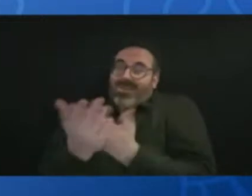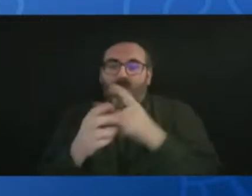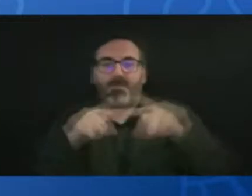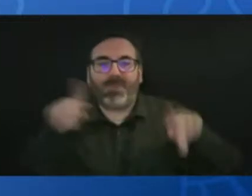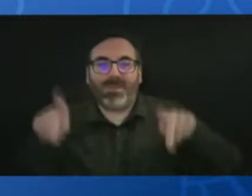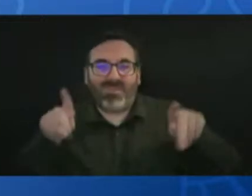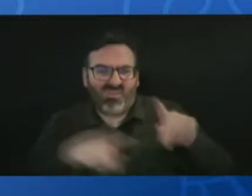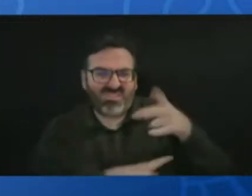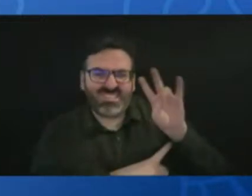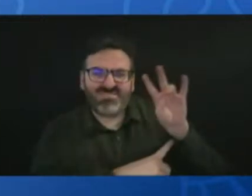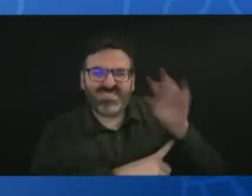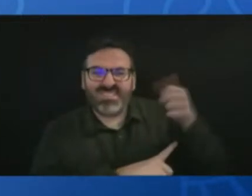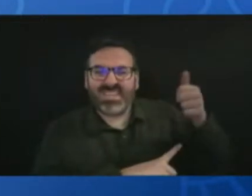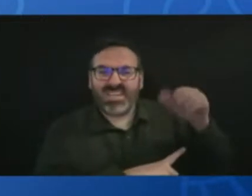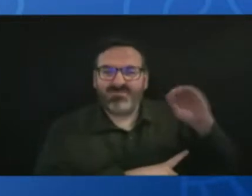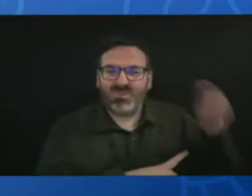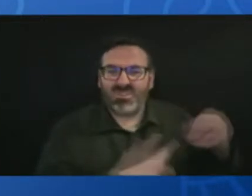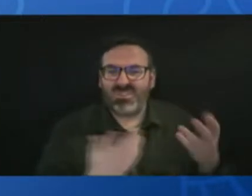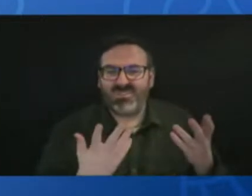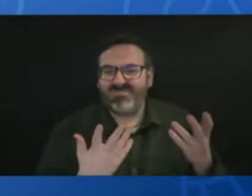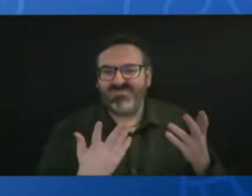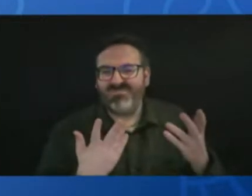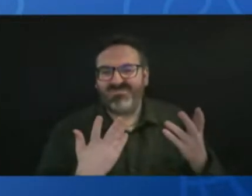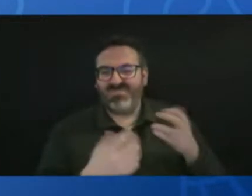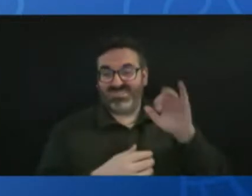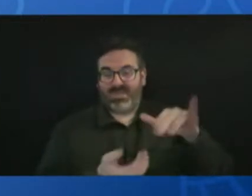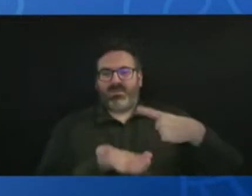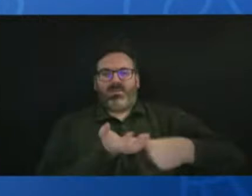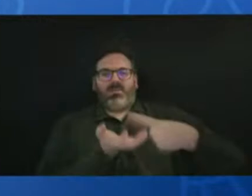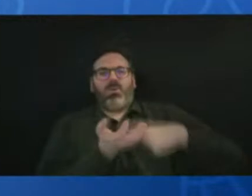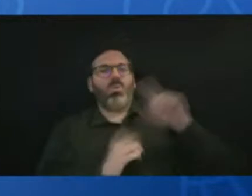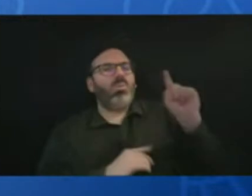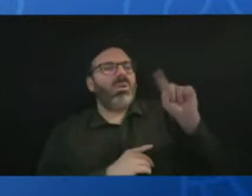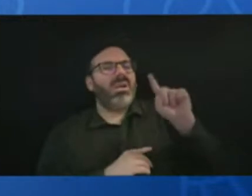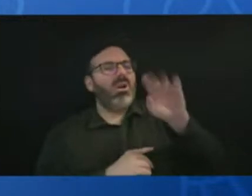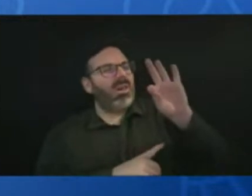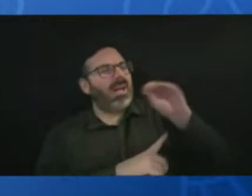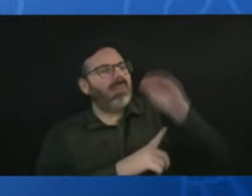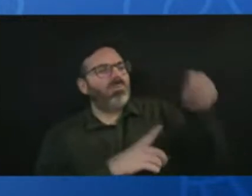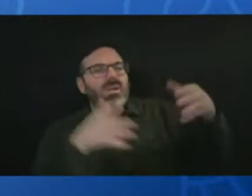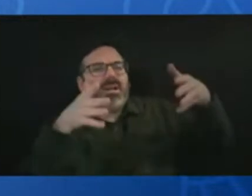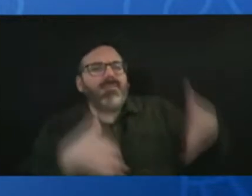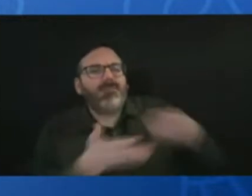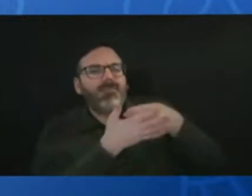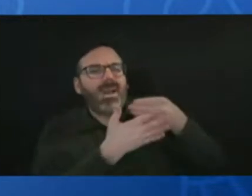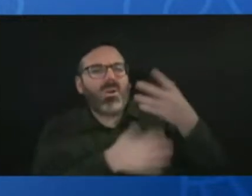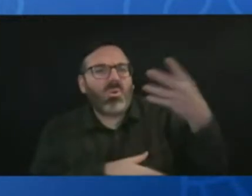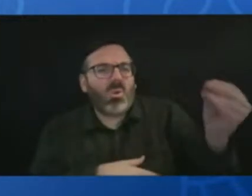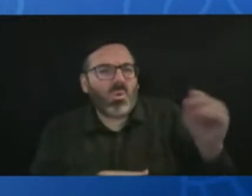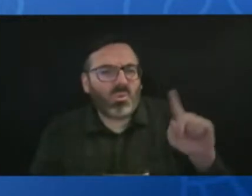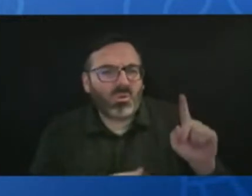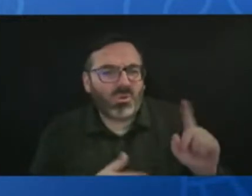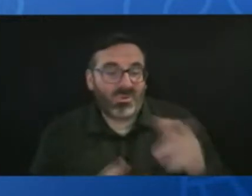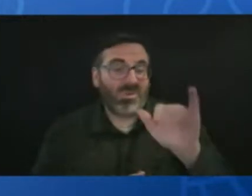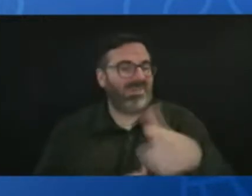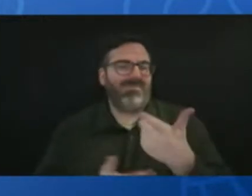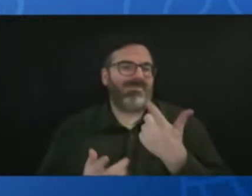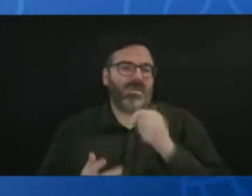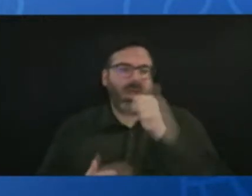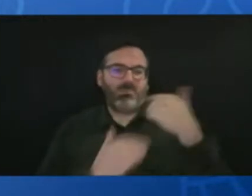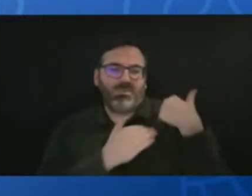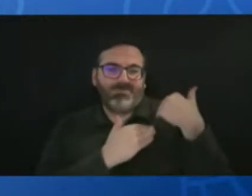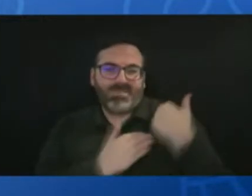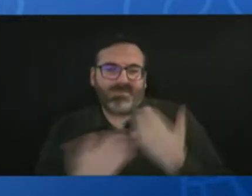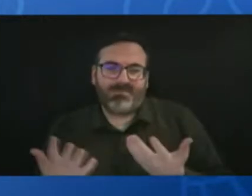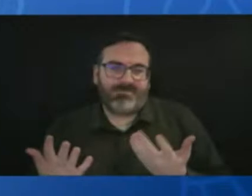where does the other 90% go? So it is the height of irresponsibility to give people hope with